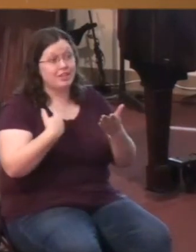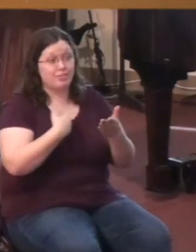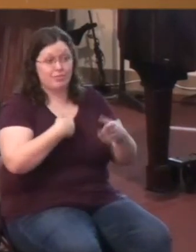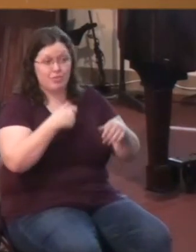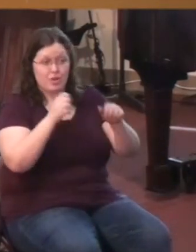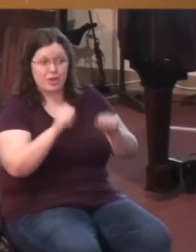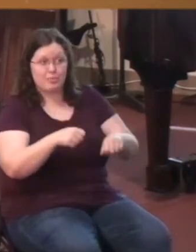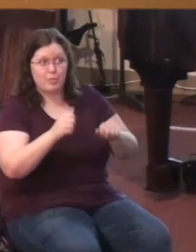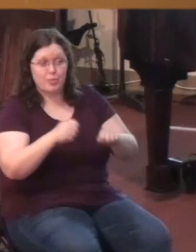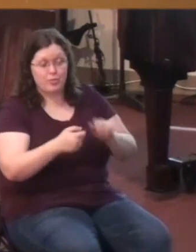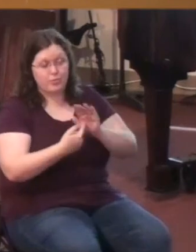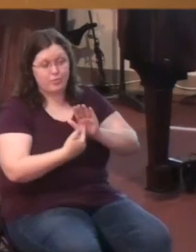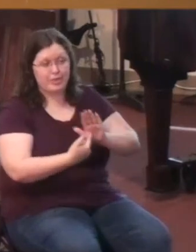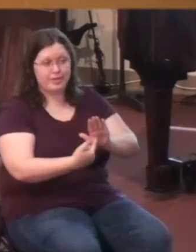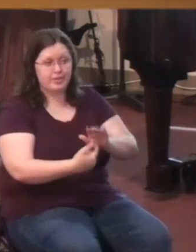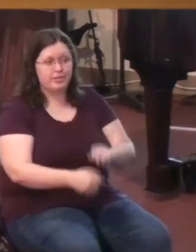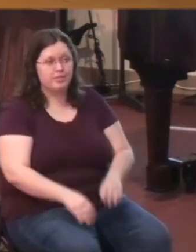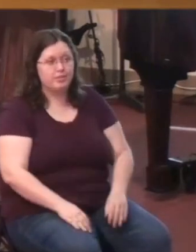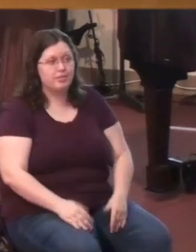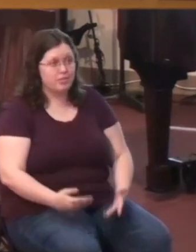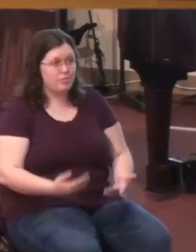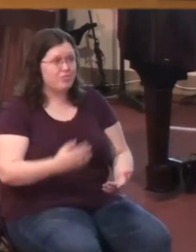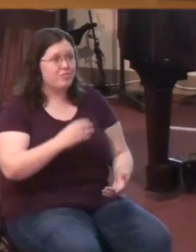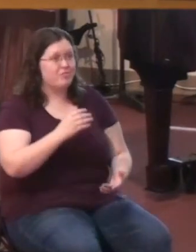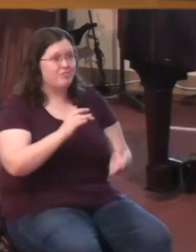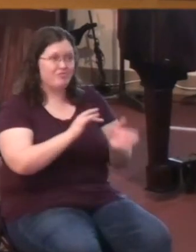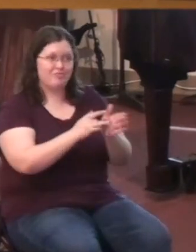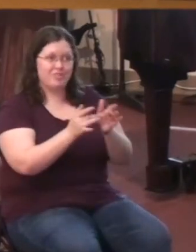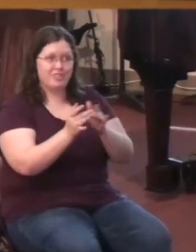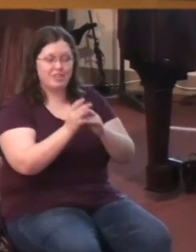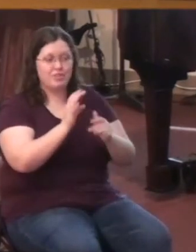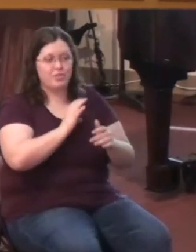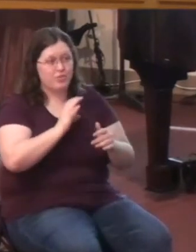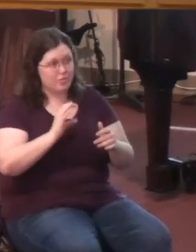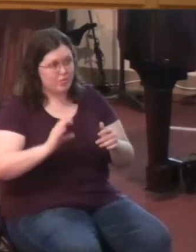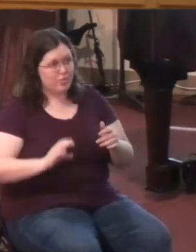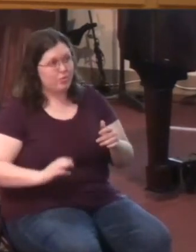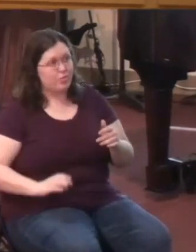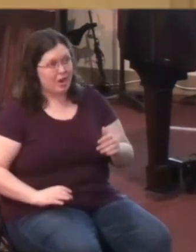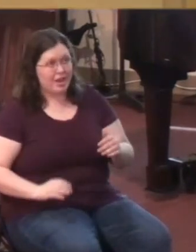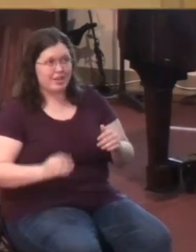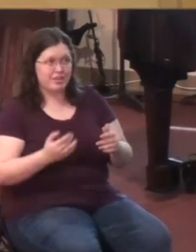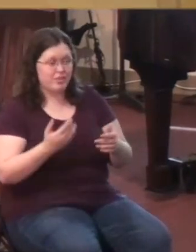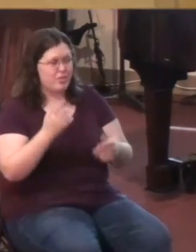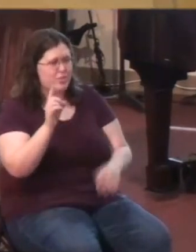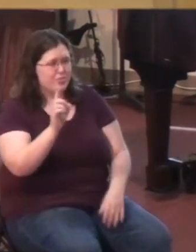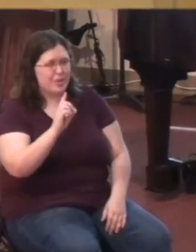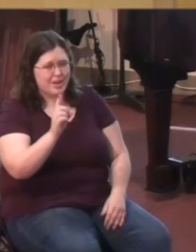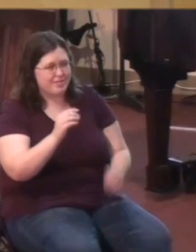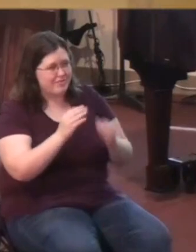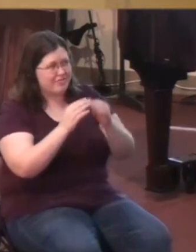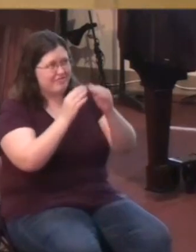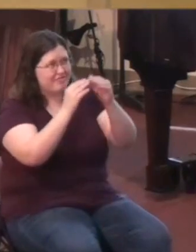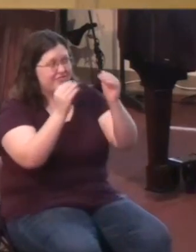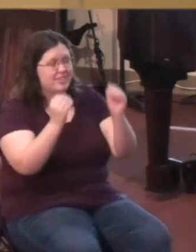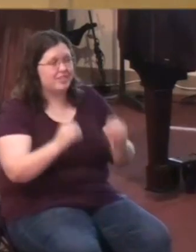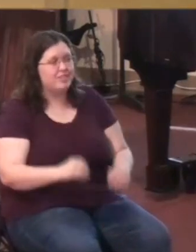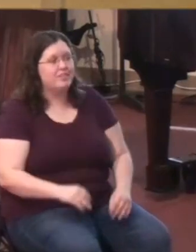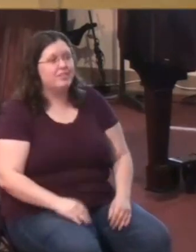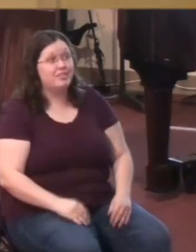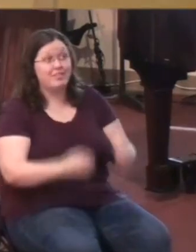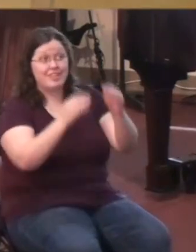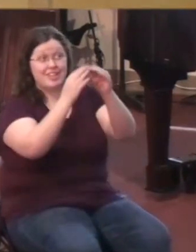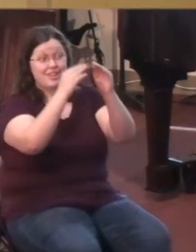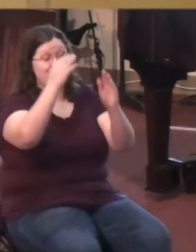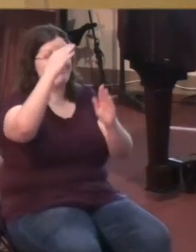And if we had to like put Jesus Christ into this actualization table, he would be at that level of that